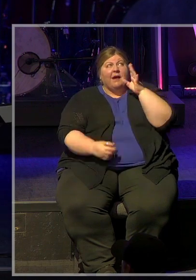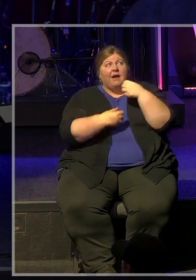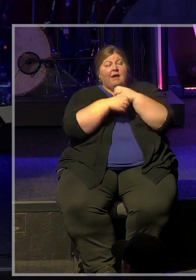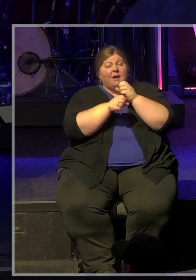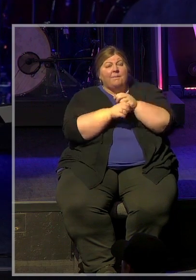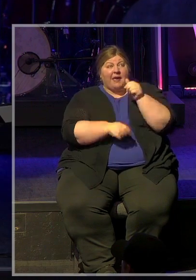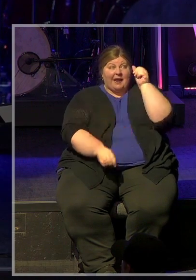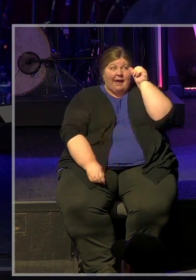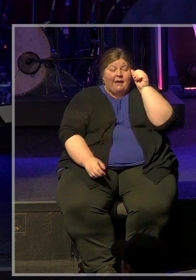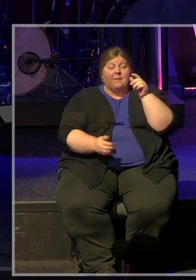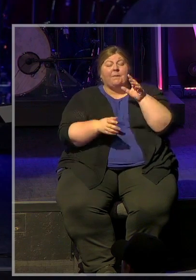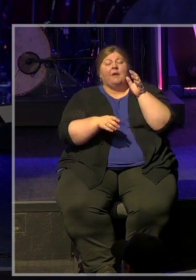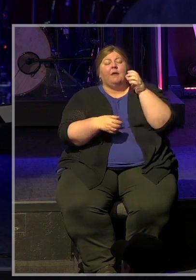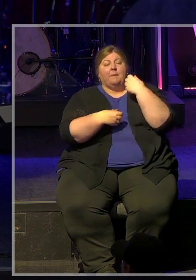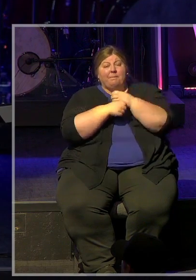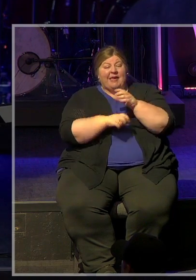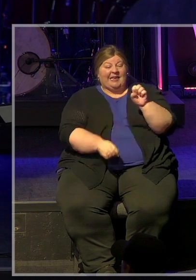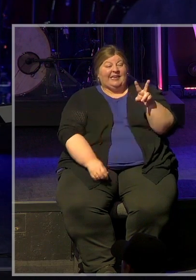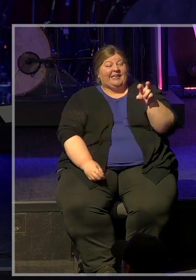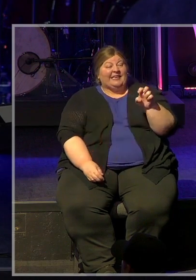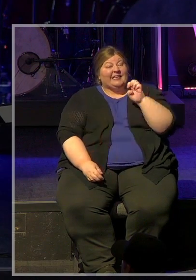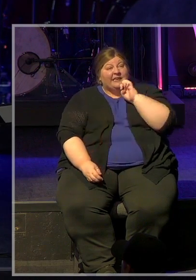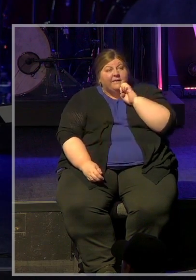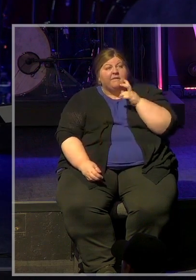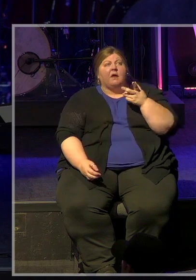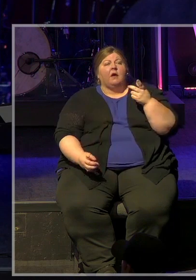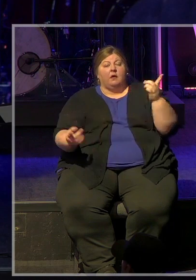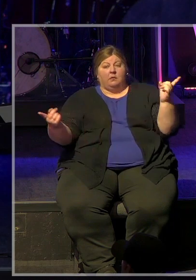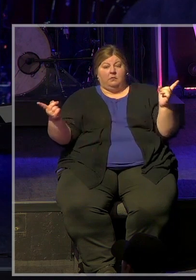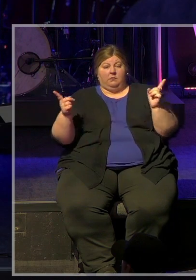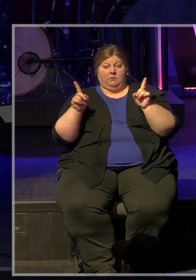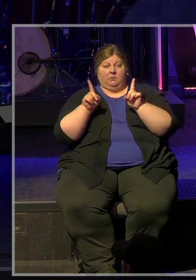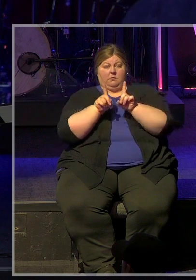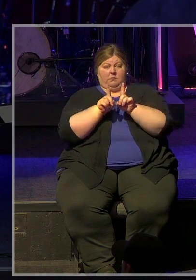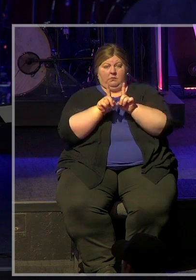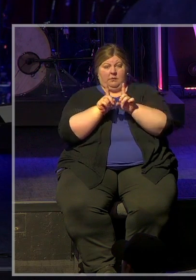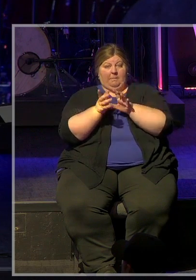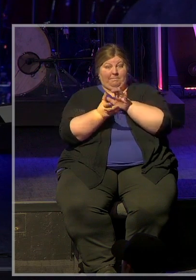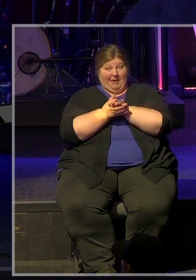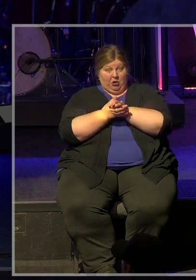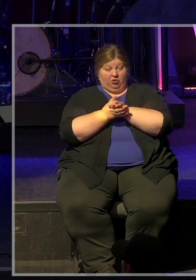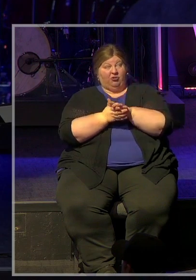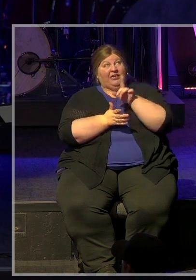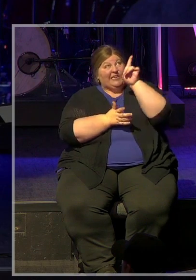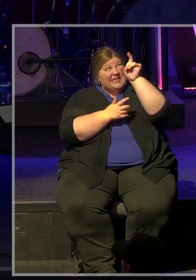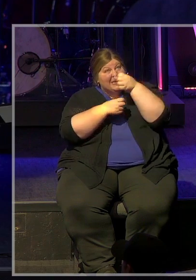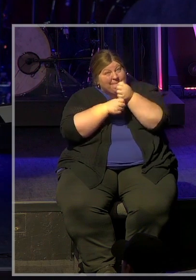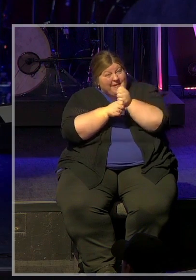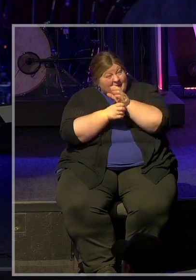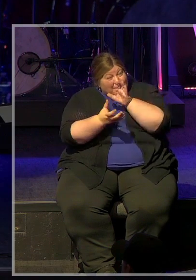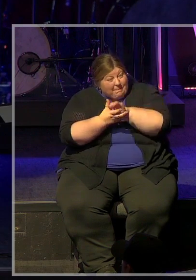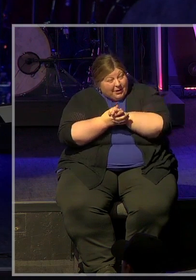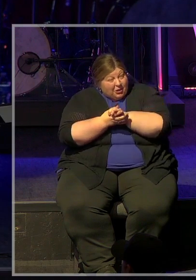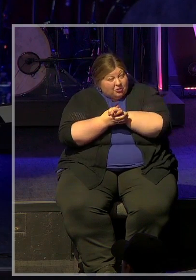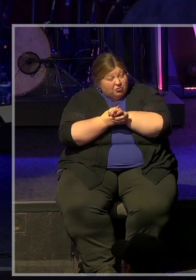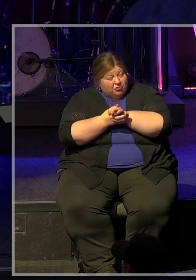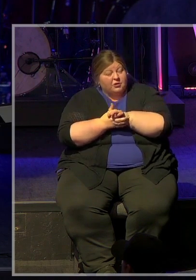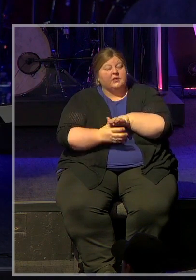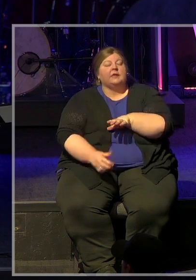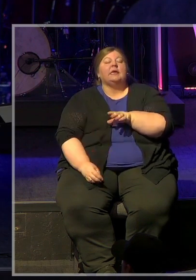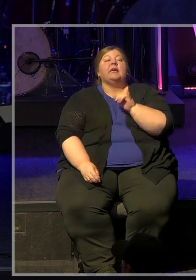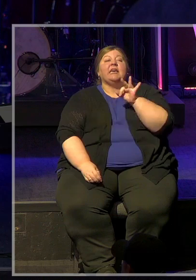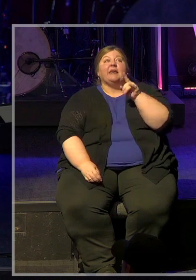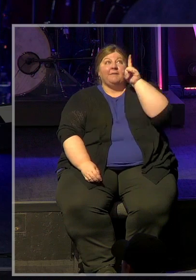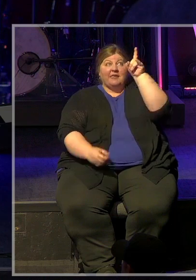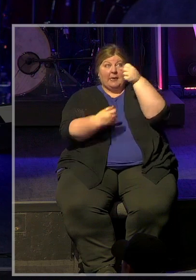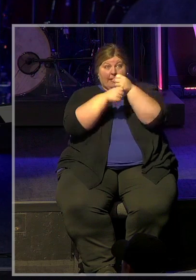Eve and he brought them together. God created marriage. This is why that's significant. If God created it, there's a purpose